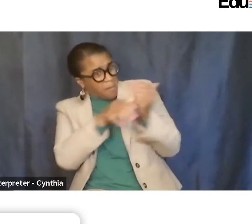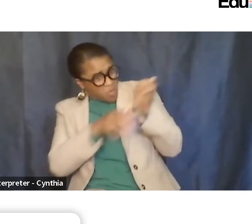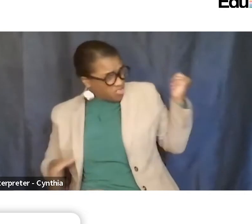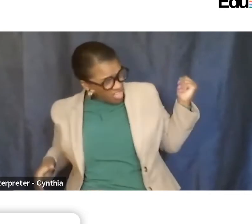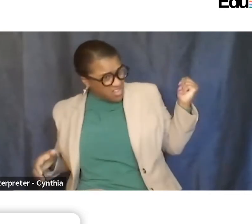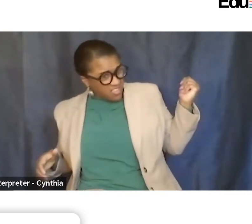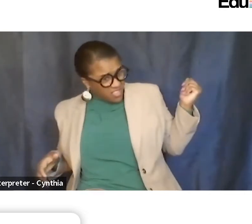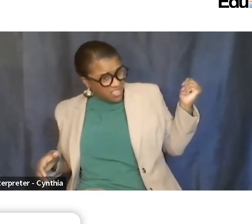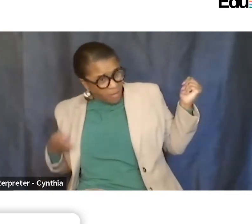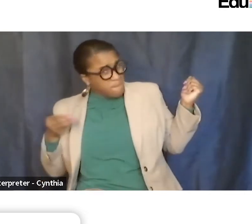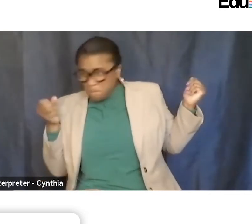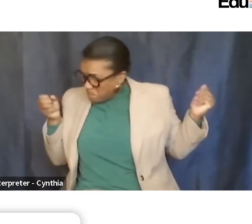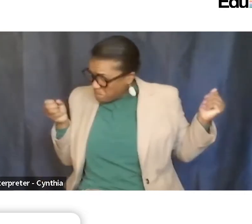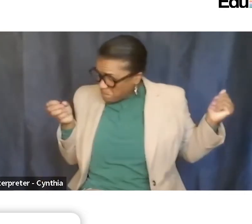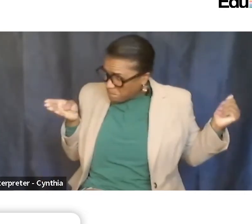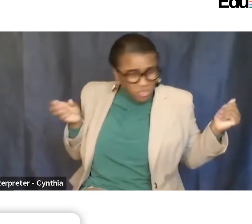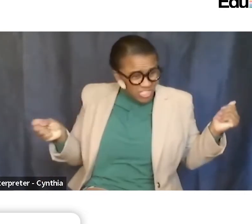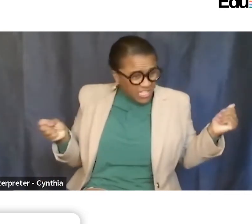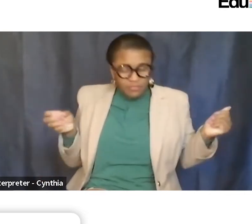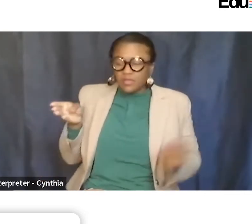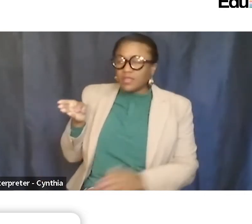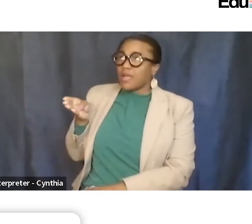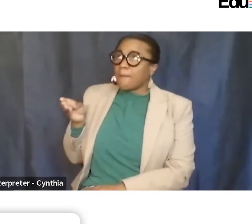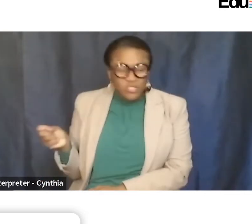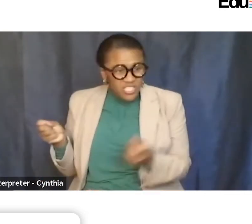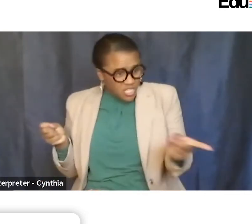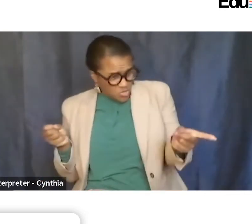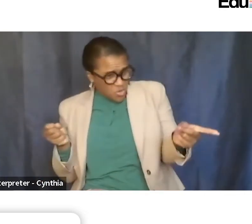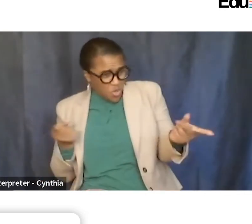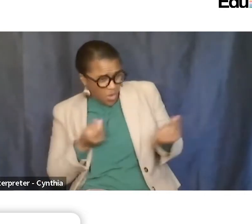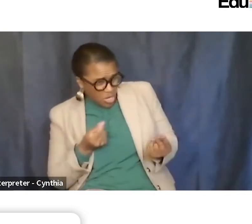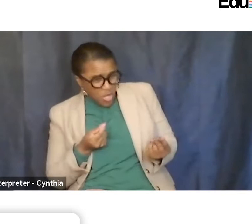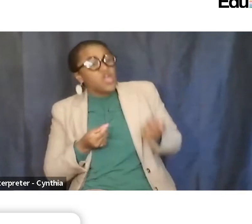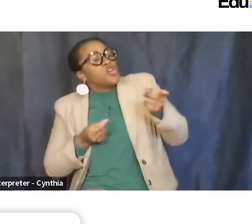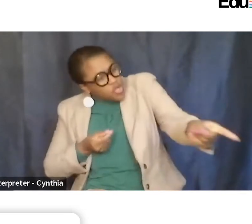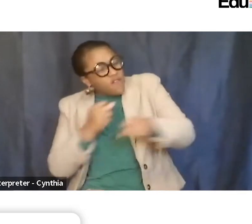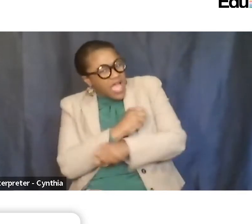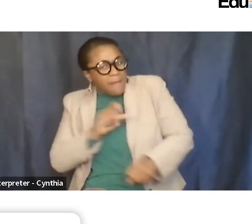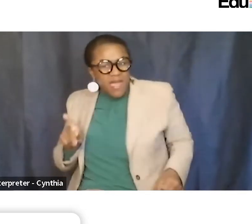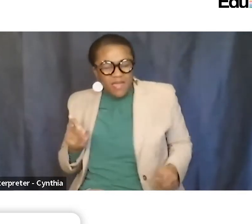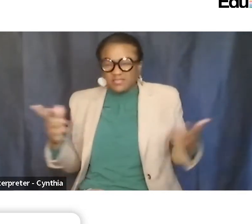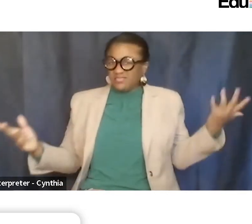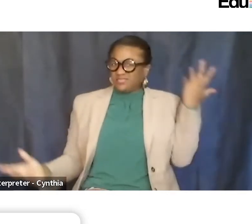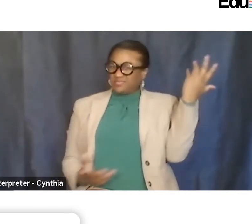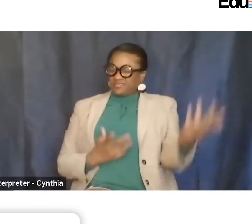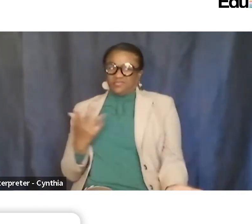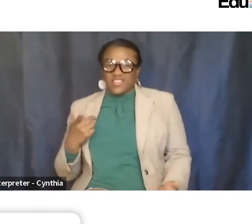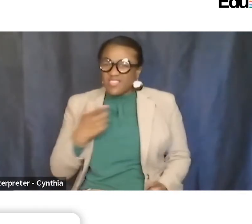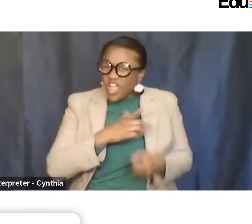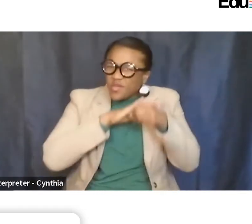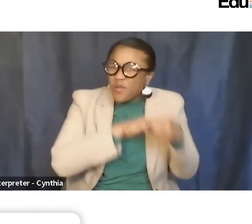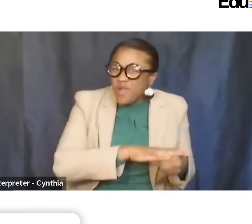exists, fight back. And so I try to be cautious of how I pose